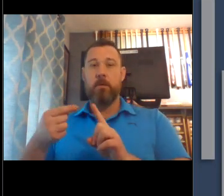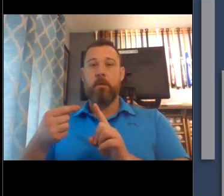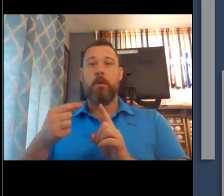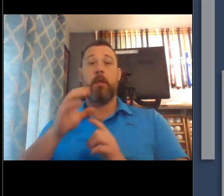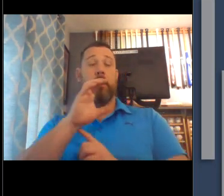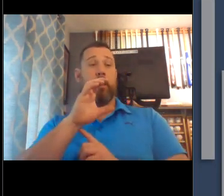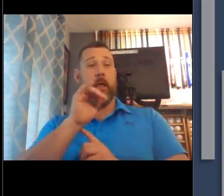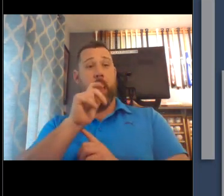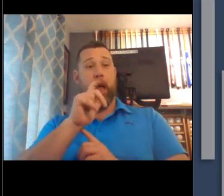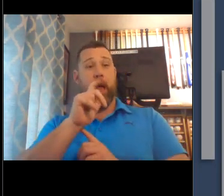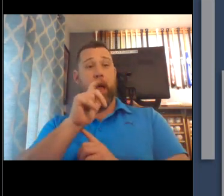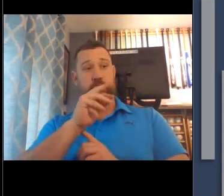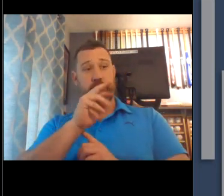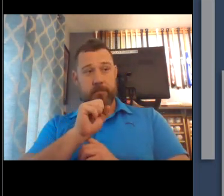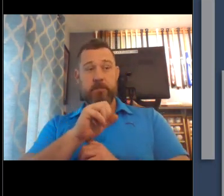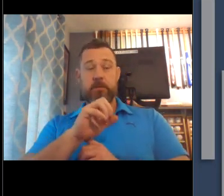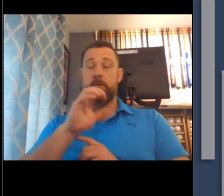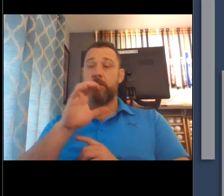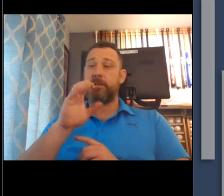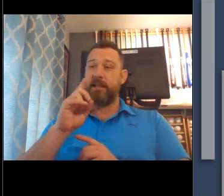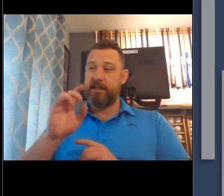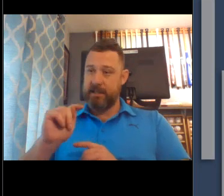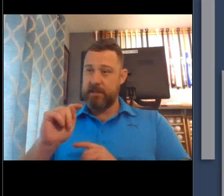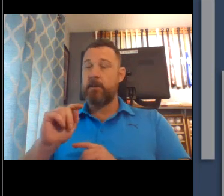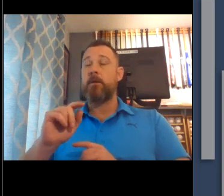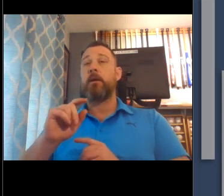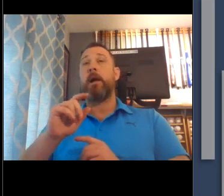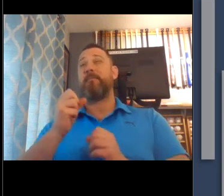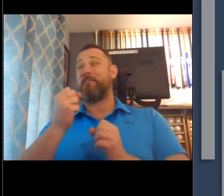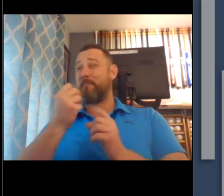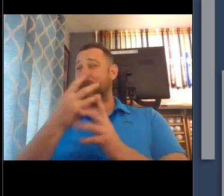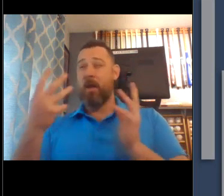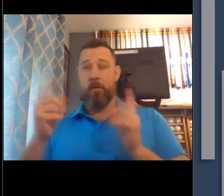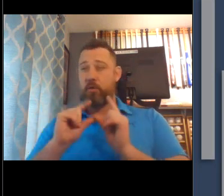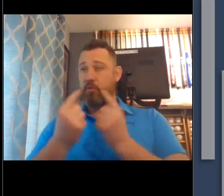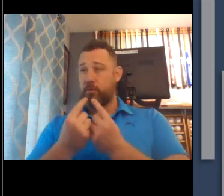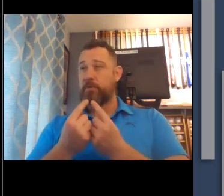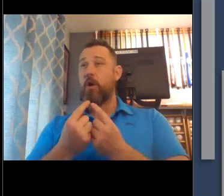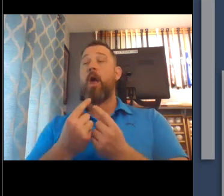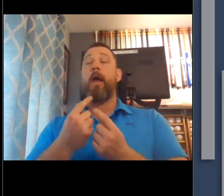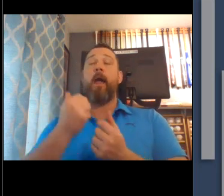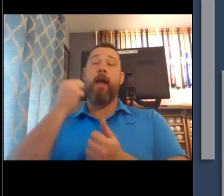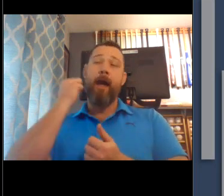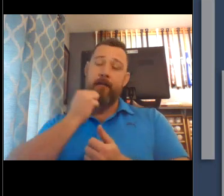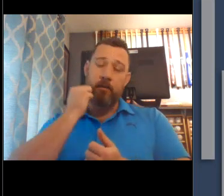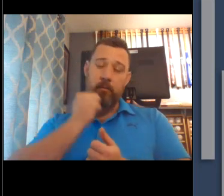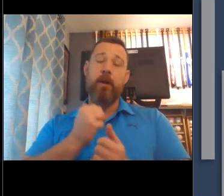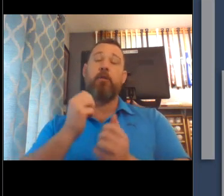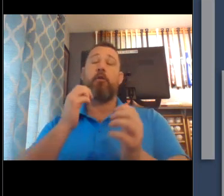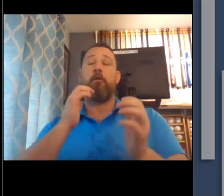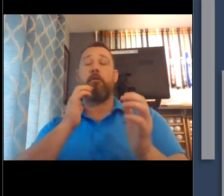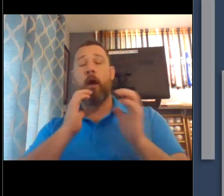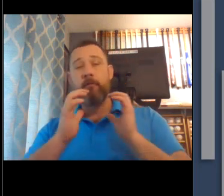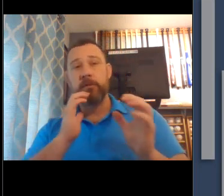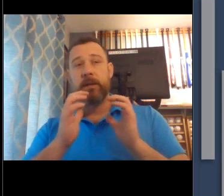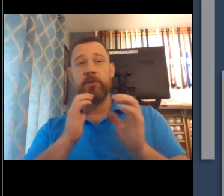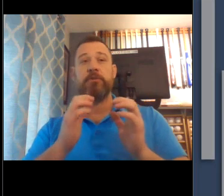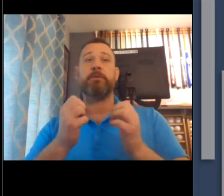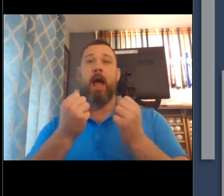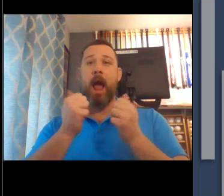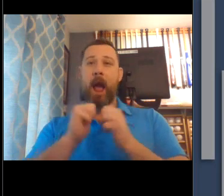Caltrans, CDT, and many other entities are having regular conversations on how to streamline the delivery of